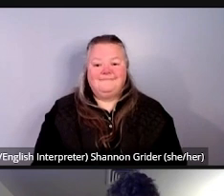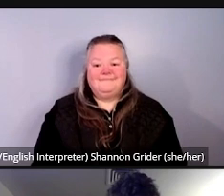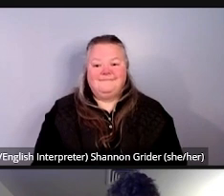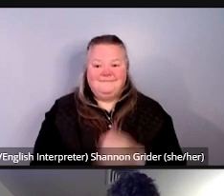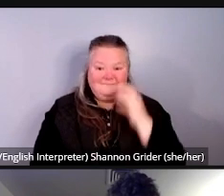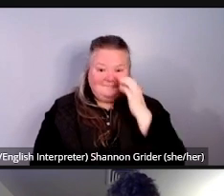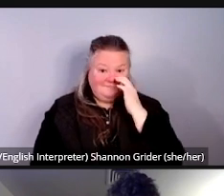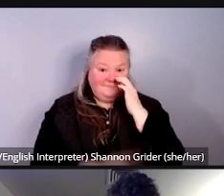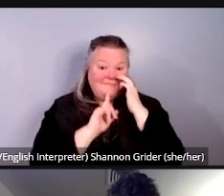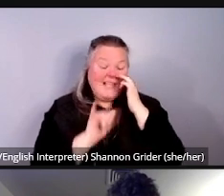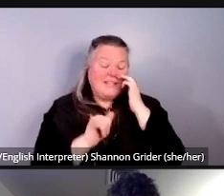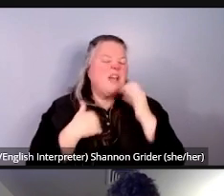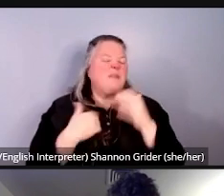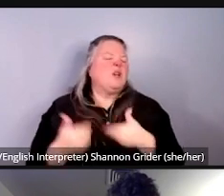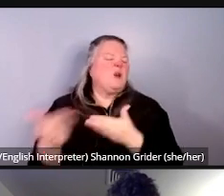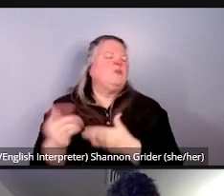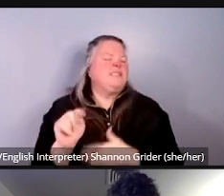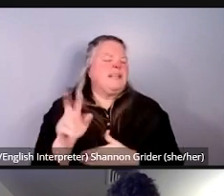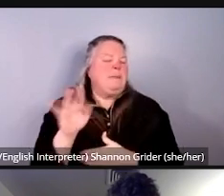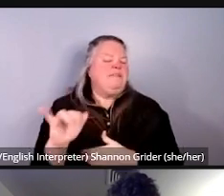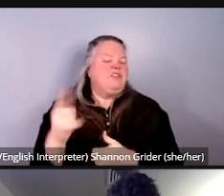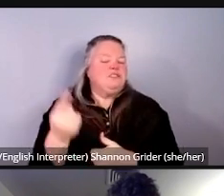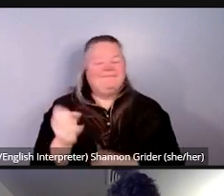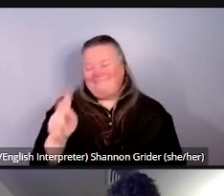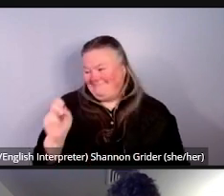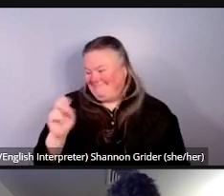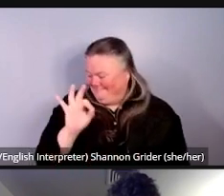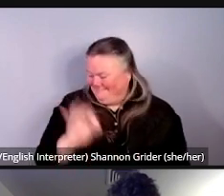I'll actually punt to Tammy first. If that's Okay, perfect. Okay.